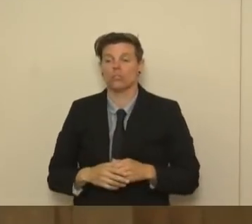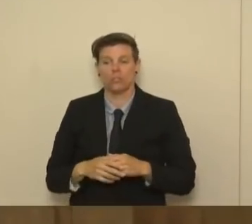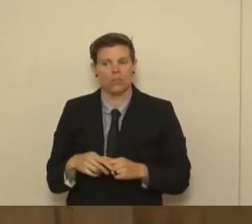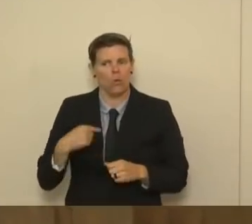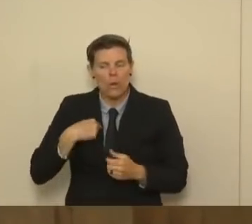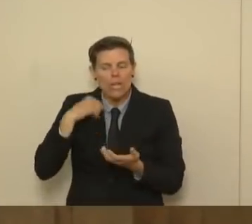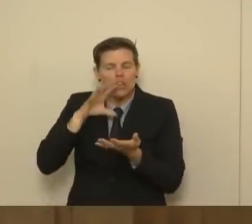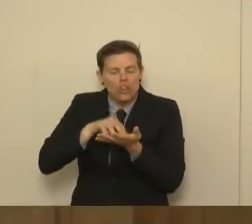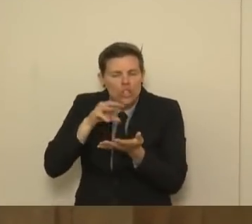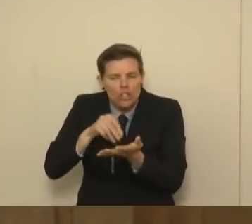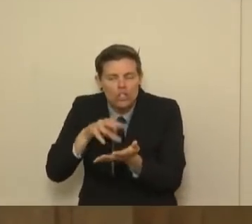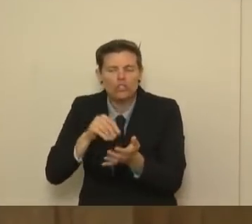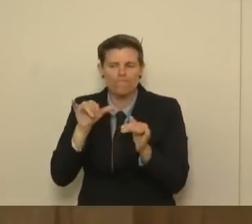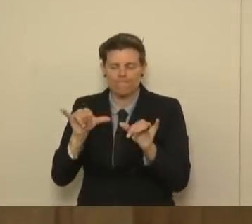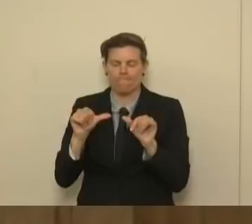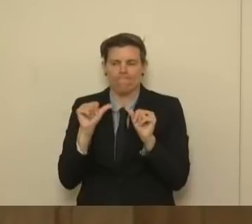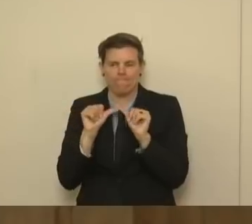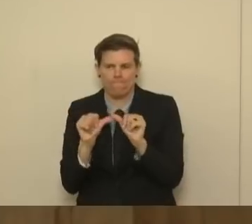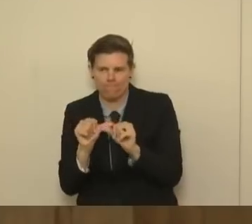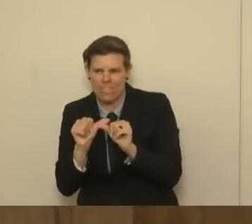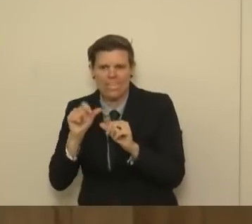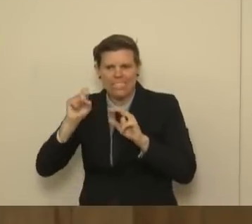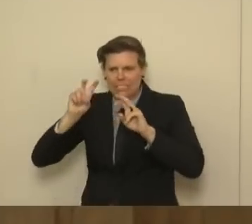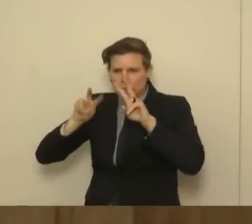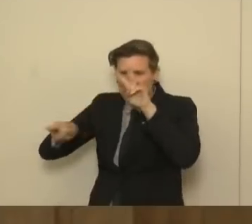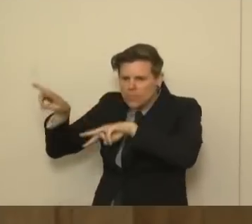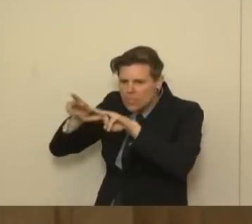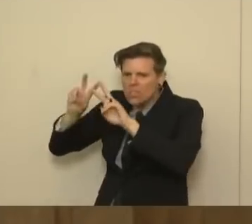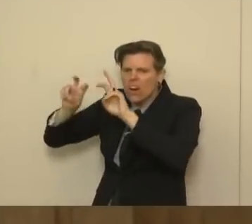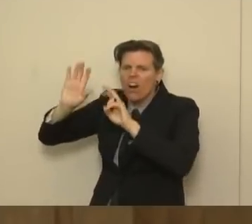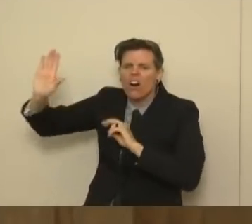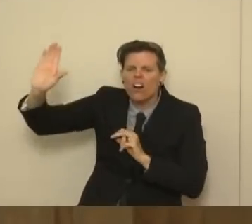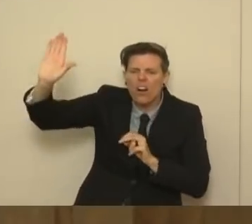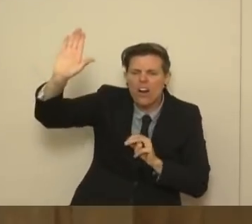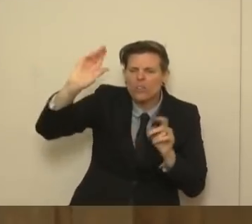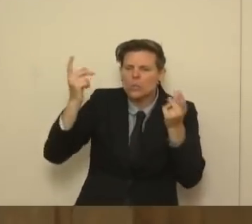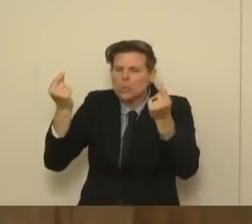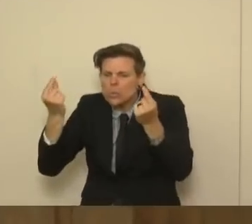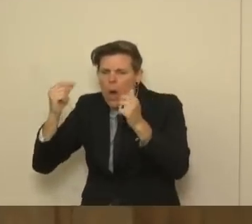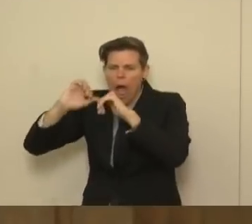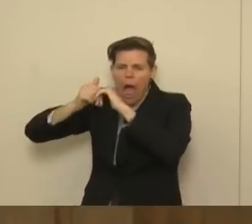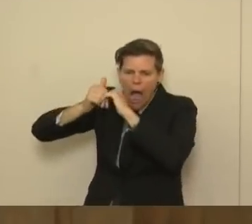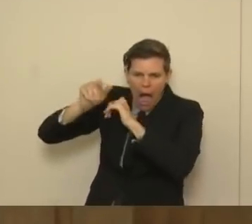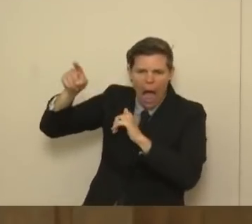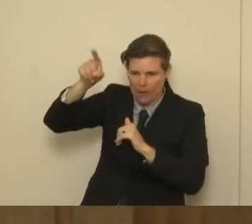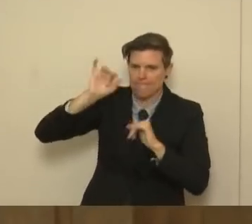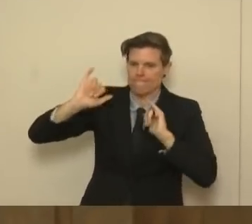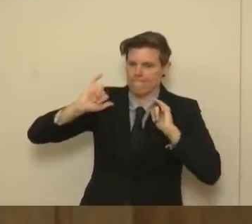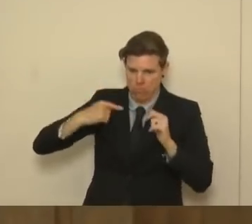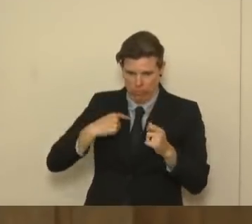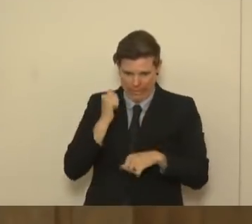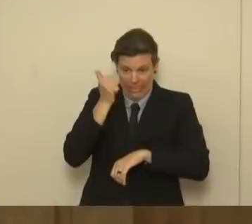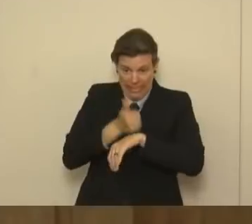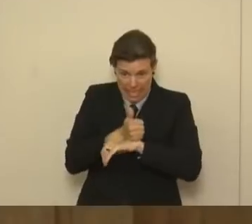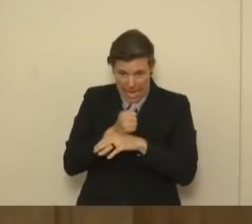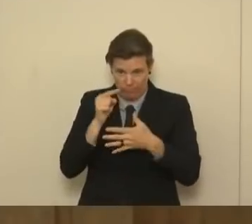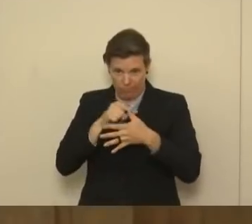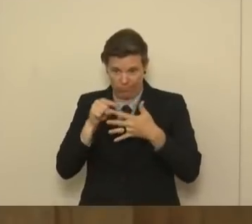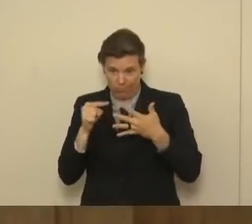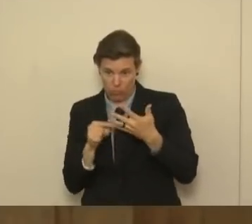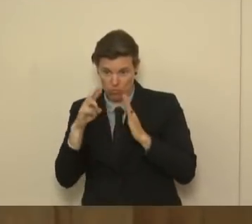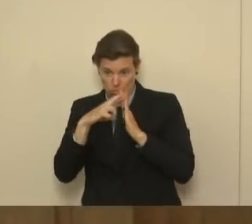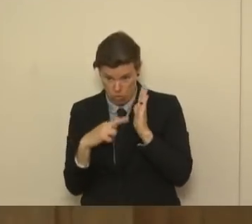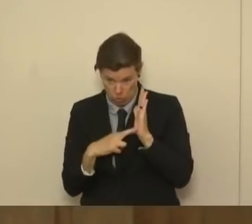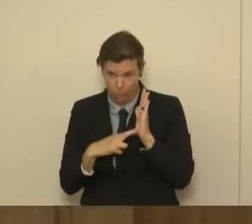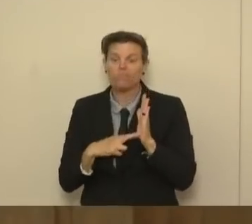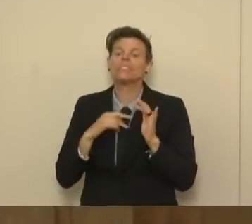going on in the country, but we've set this up to be safe for our society when we get to the point where we have the room to do a little bit